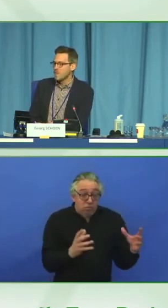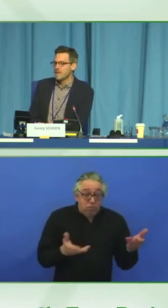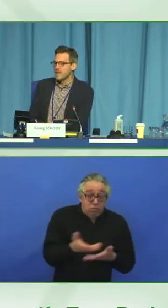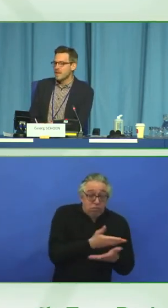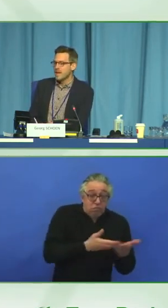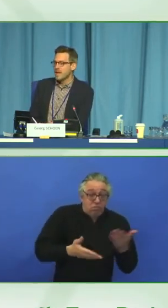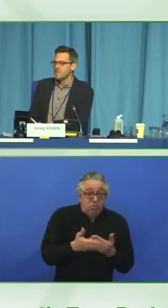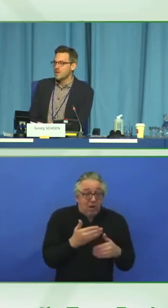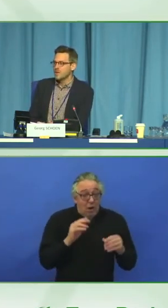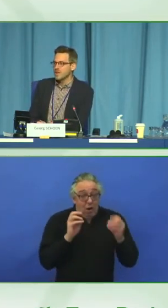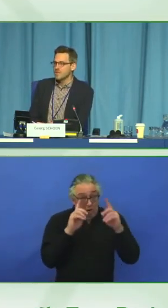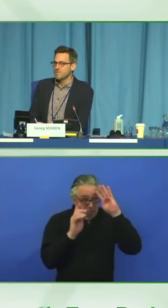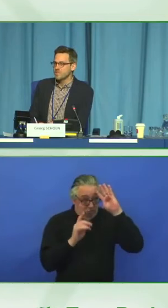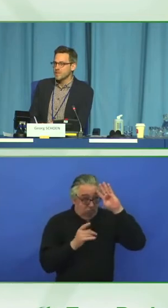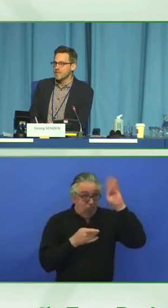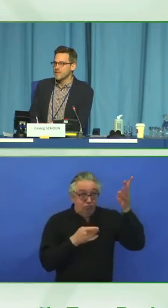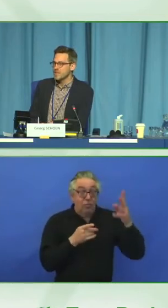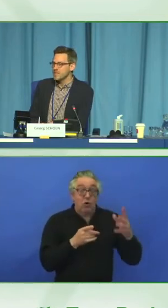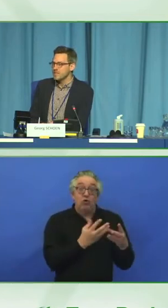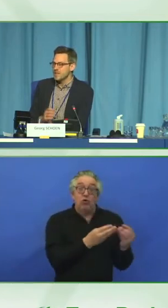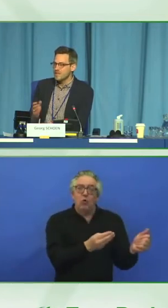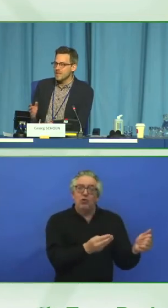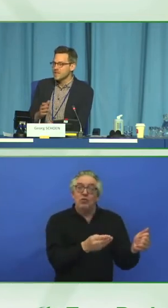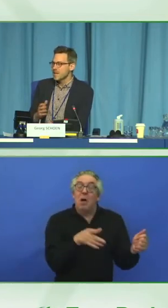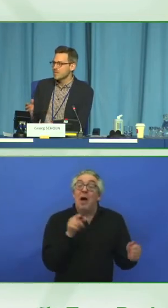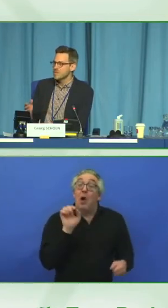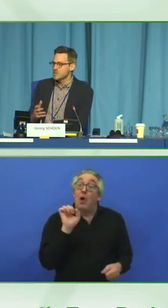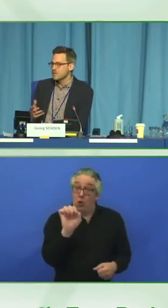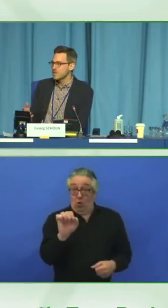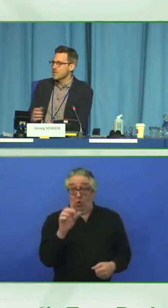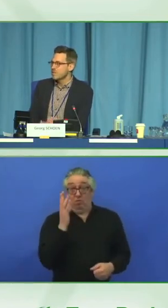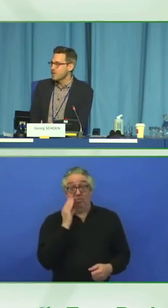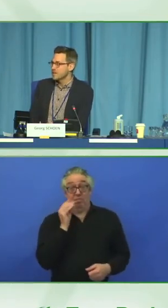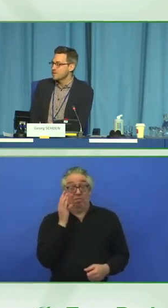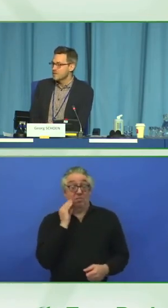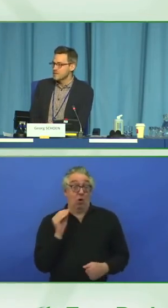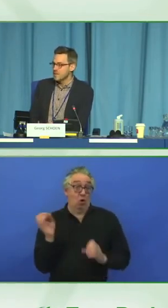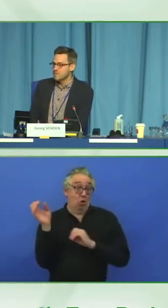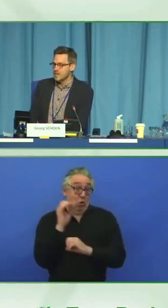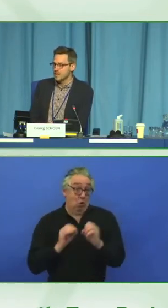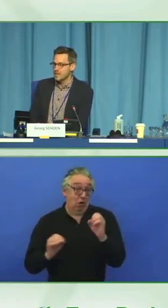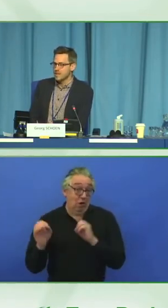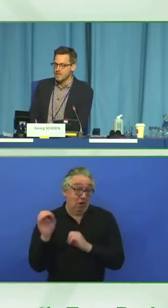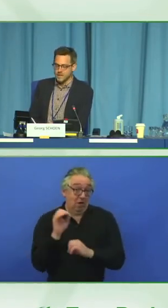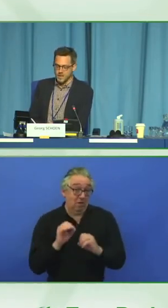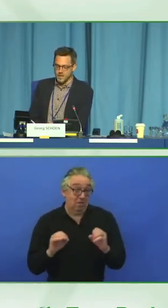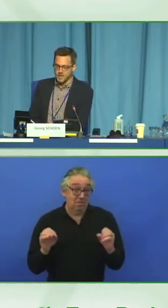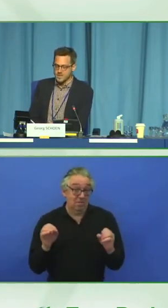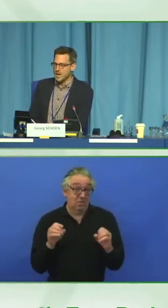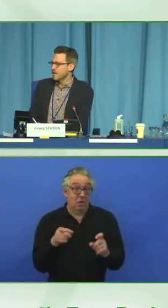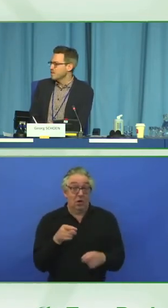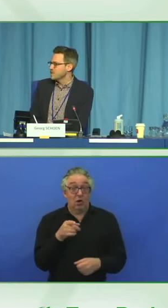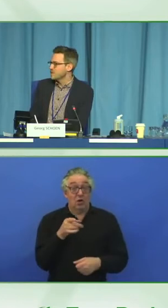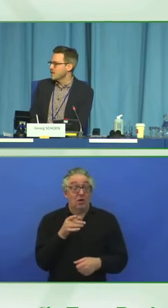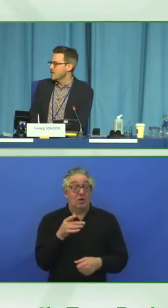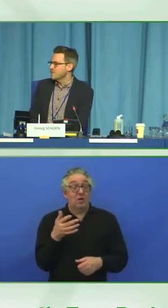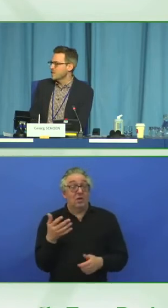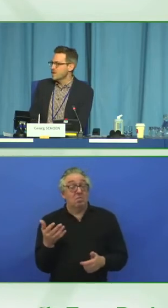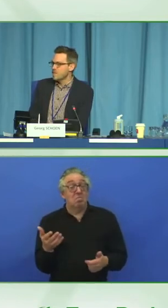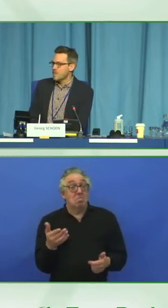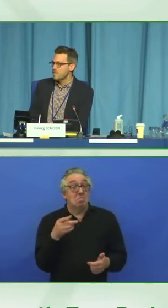Google, I'm wondering specifically when it comes to the collaboration with impact